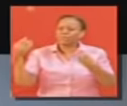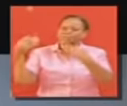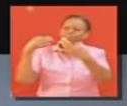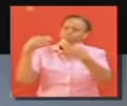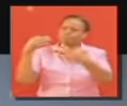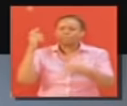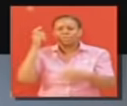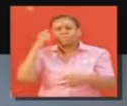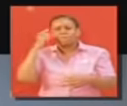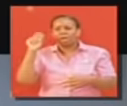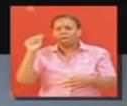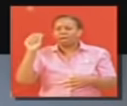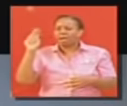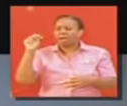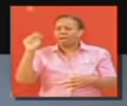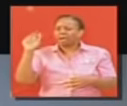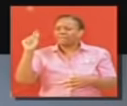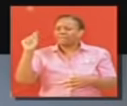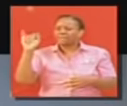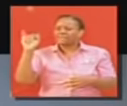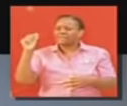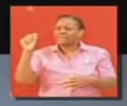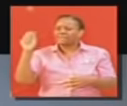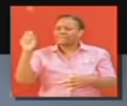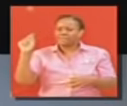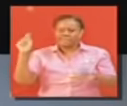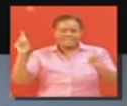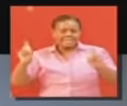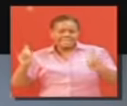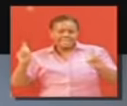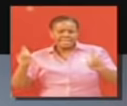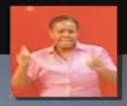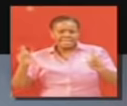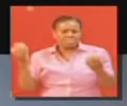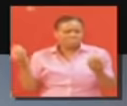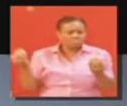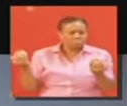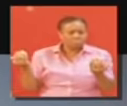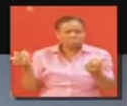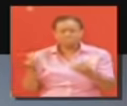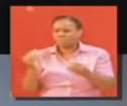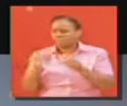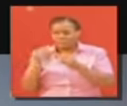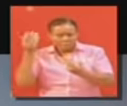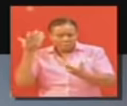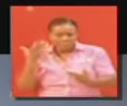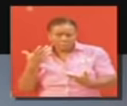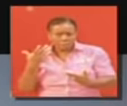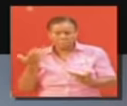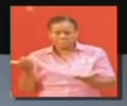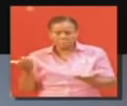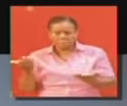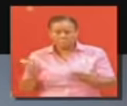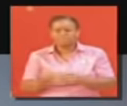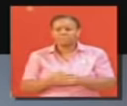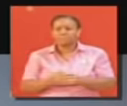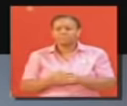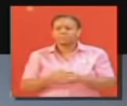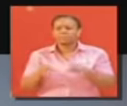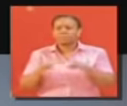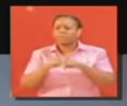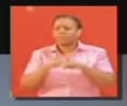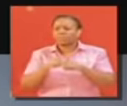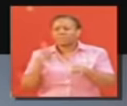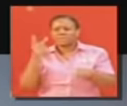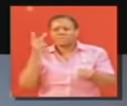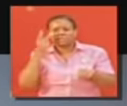And part B of that question, I'm seeing on online, there is a medical institution, I would not call the